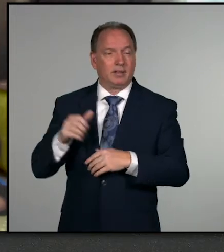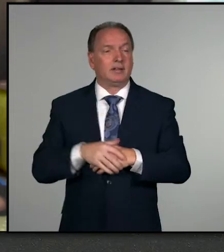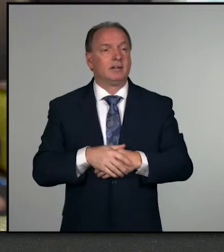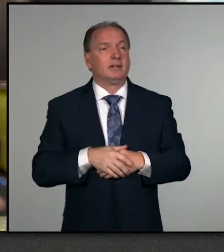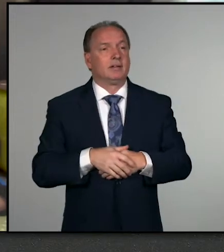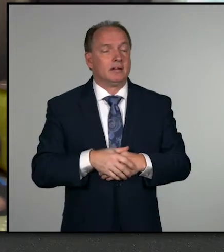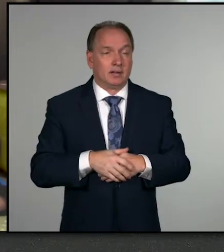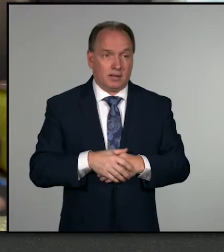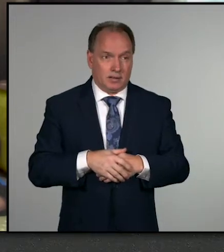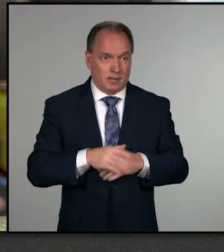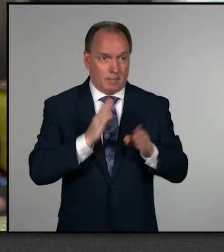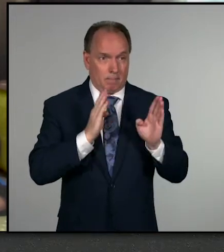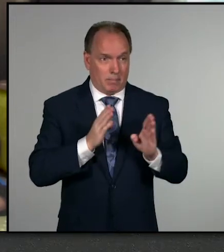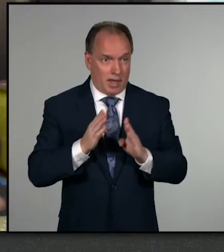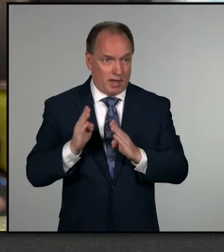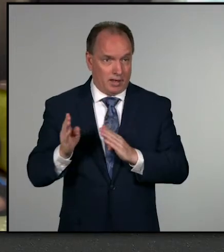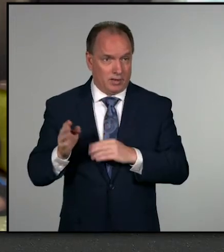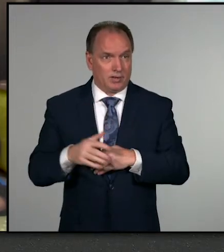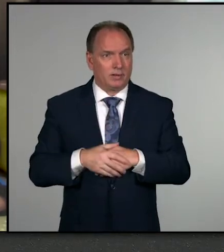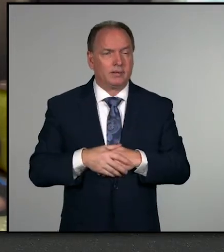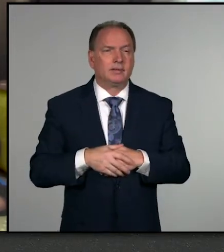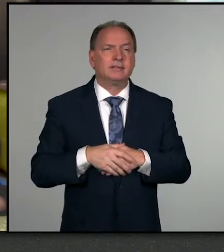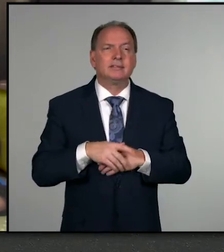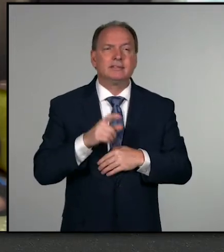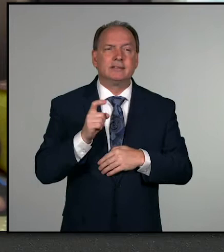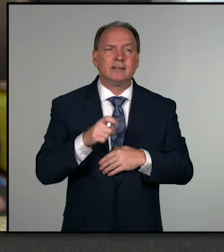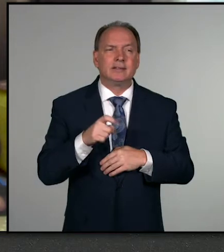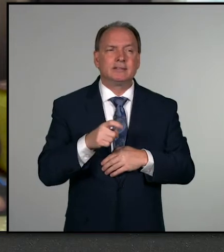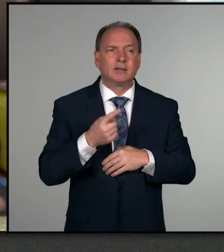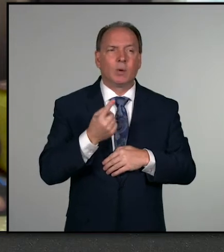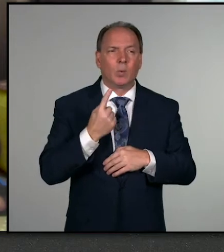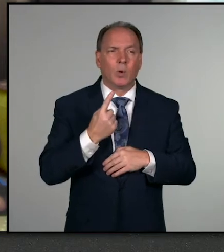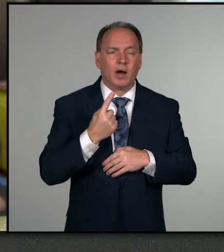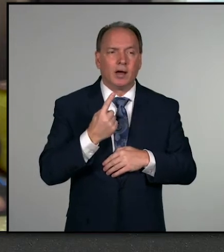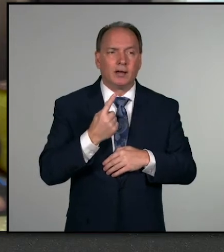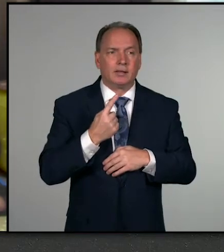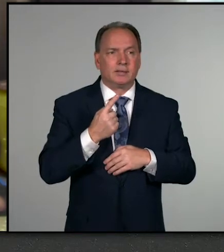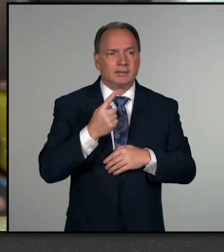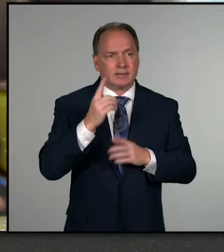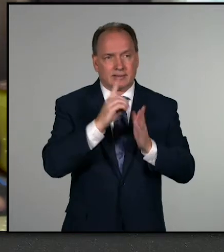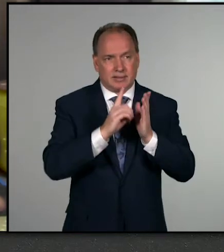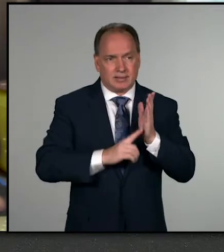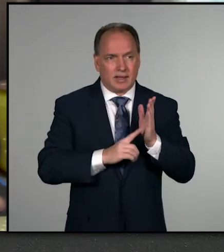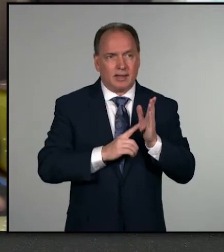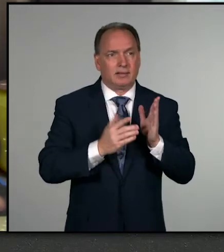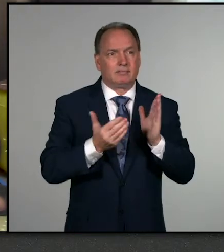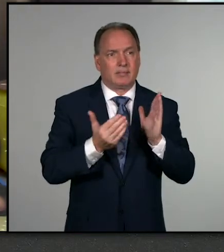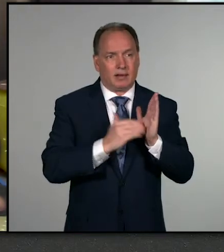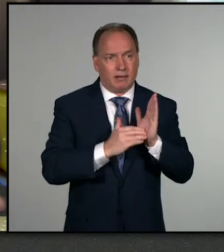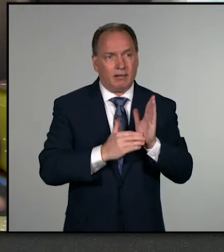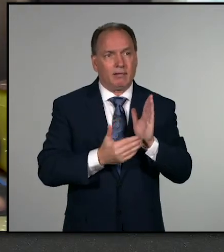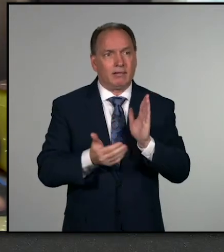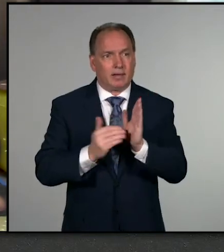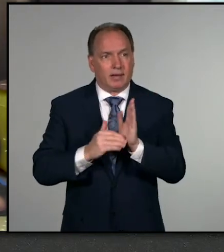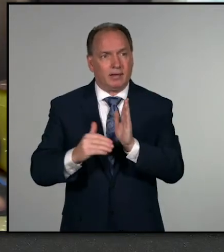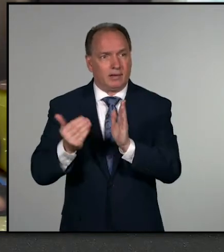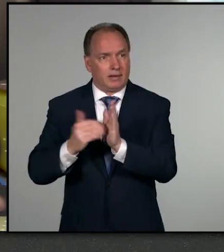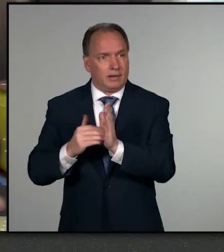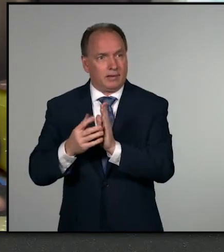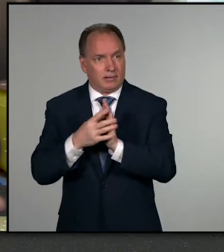us. So our pattern needs to be one repeated design over and